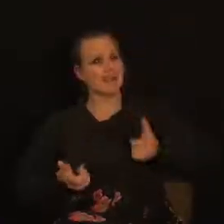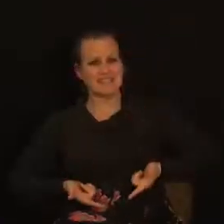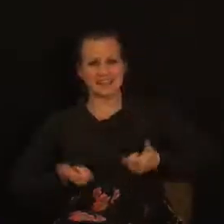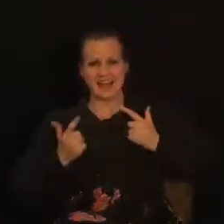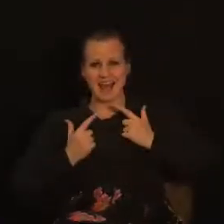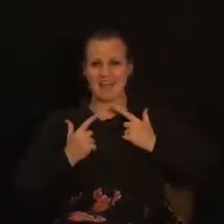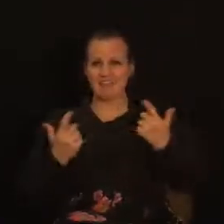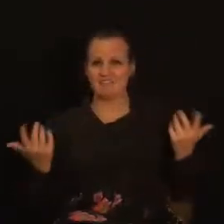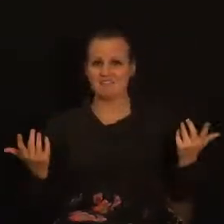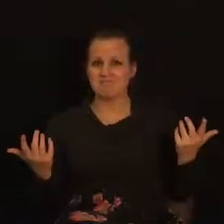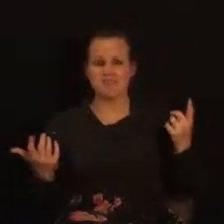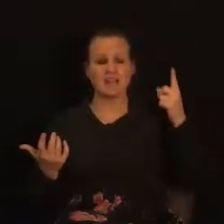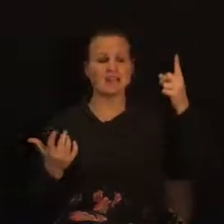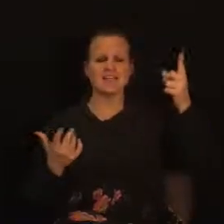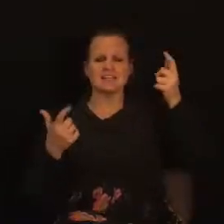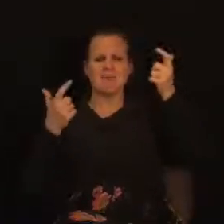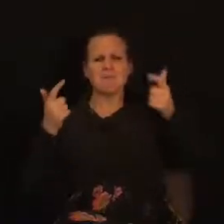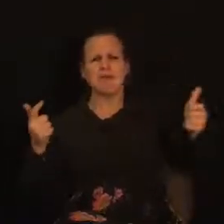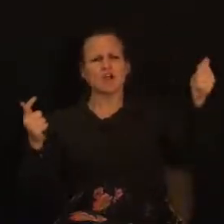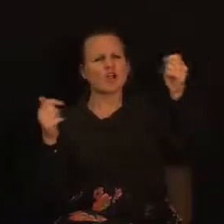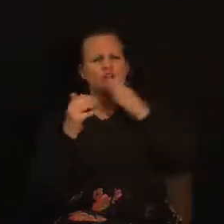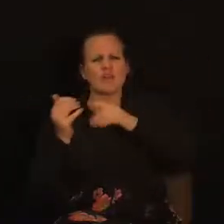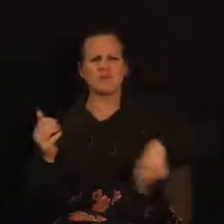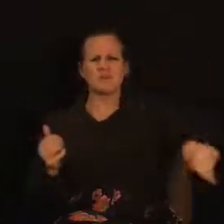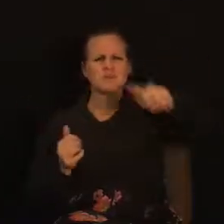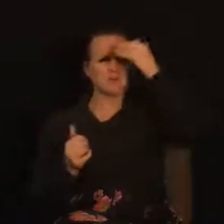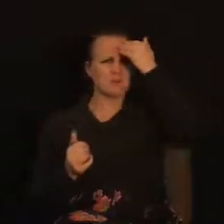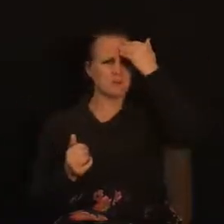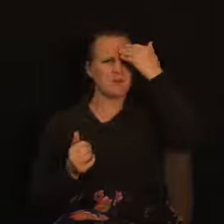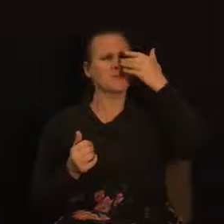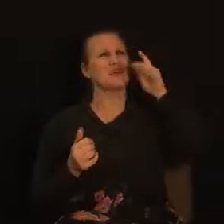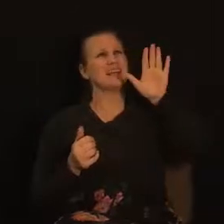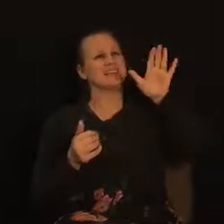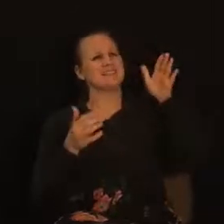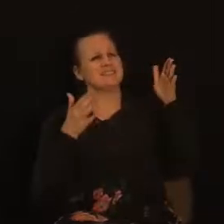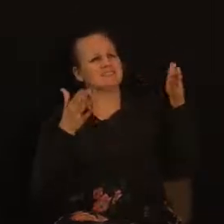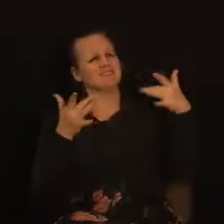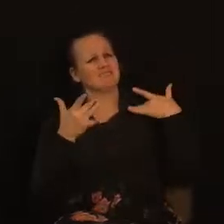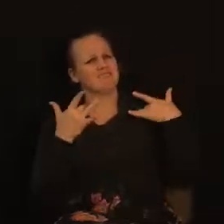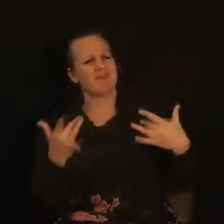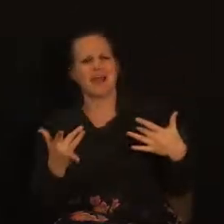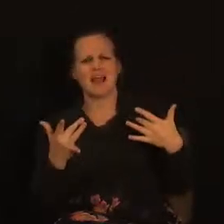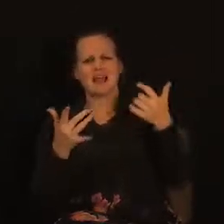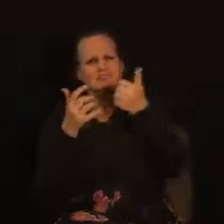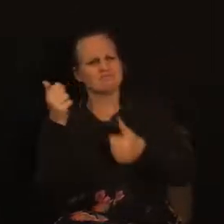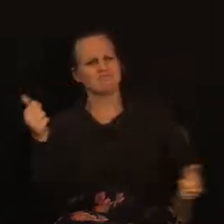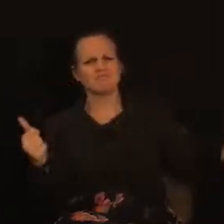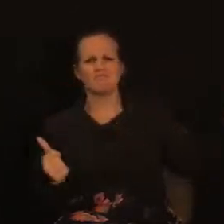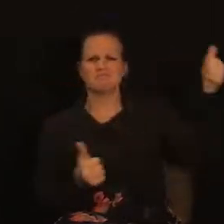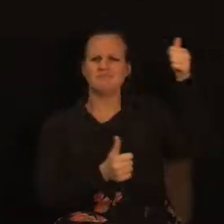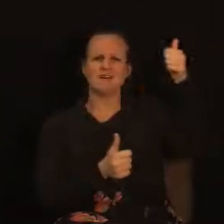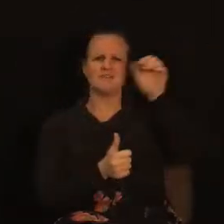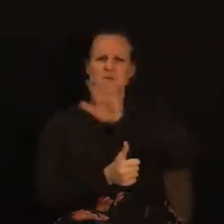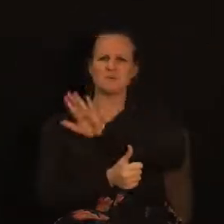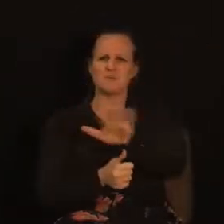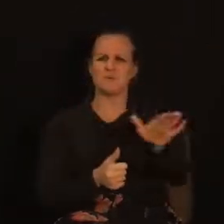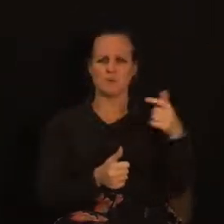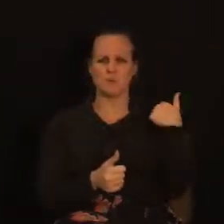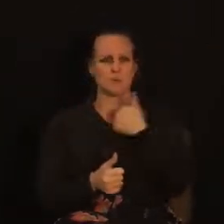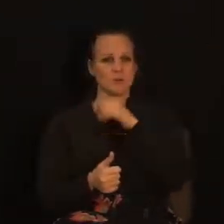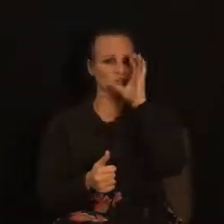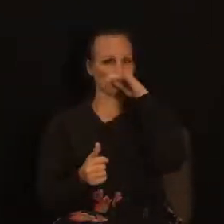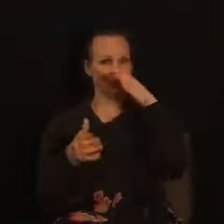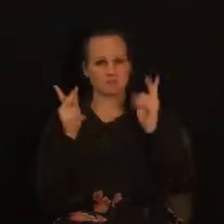than you know, and his ways are so much higher than yours. You know, we're such strange people. Maybe you're not, maybe it's